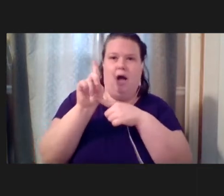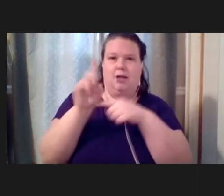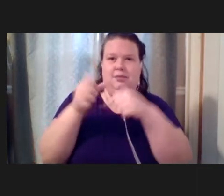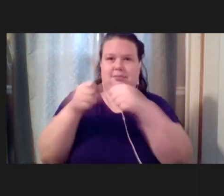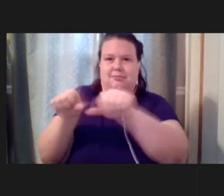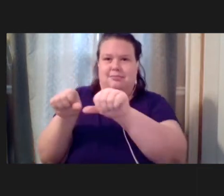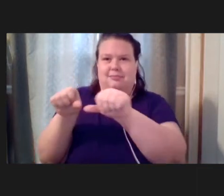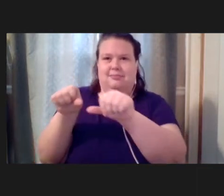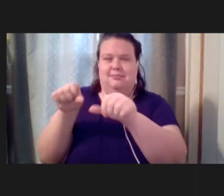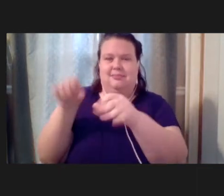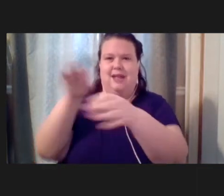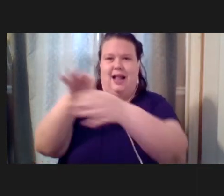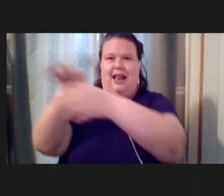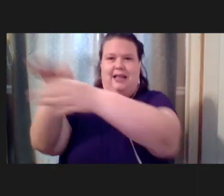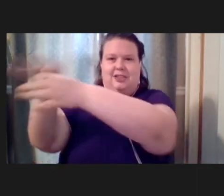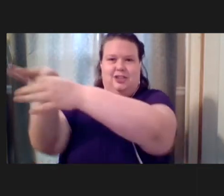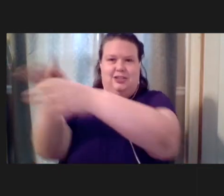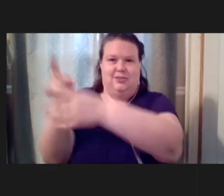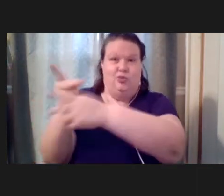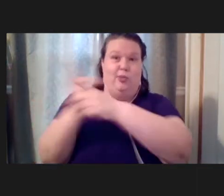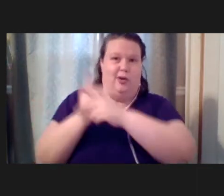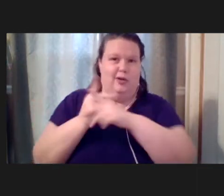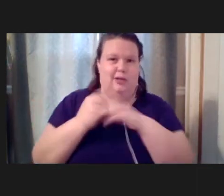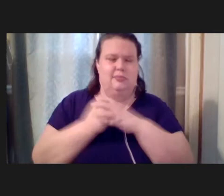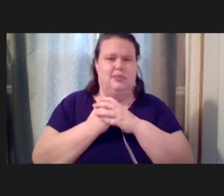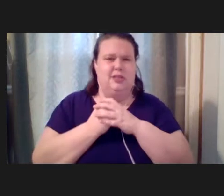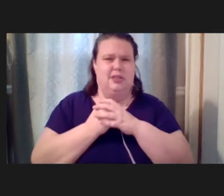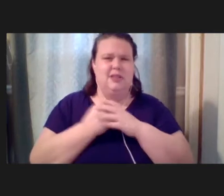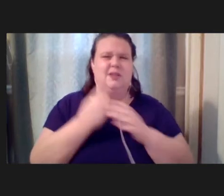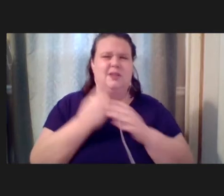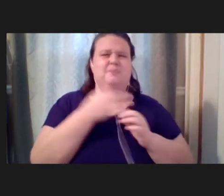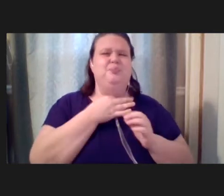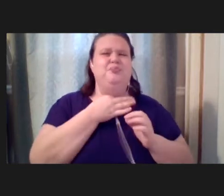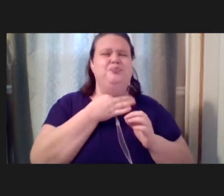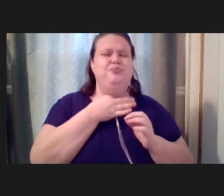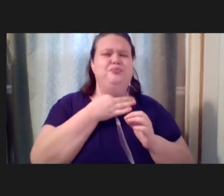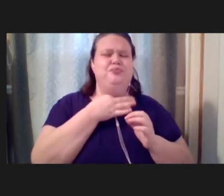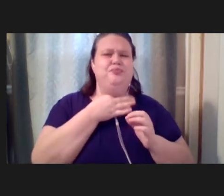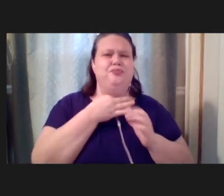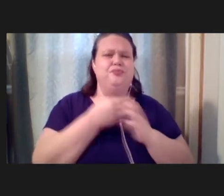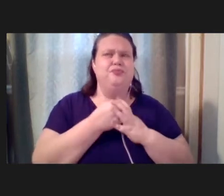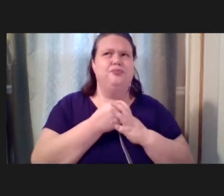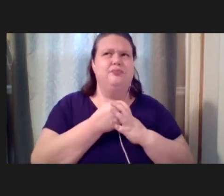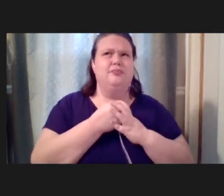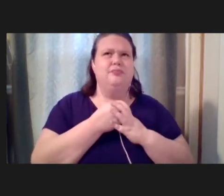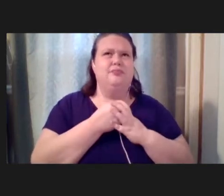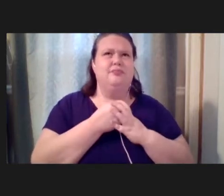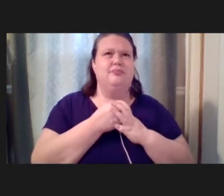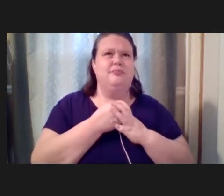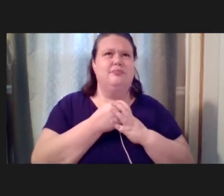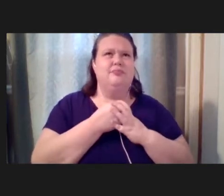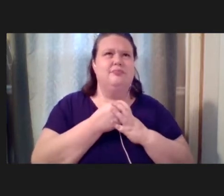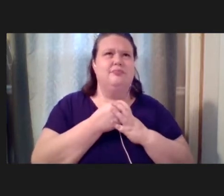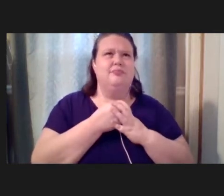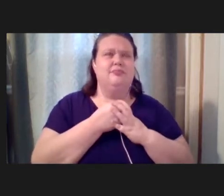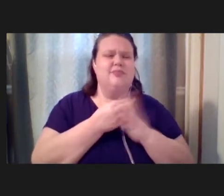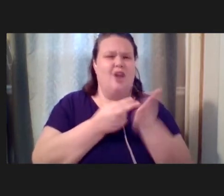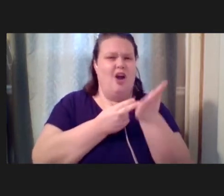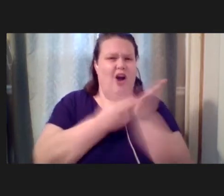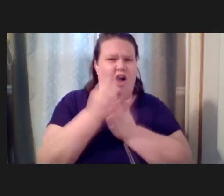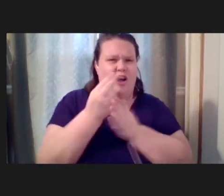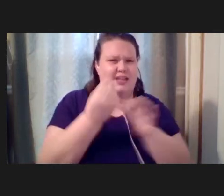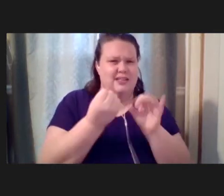much honest feedback are you guys really getting? Um, because we're all big, I mean, we're